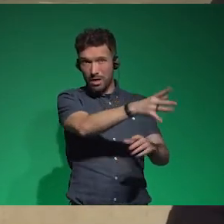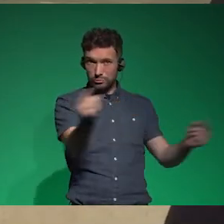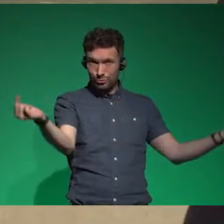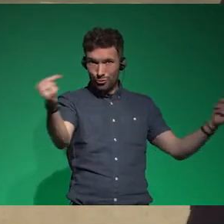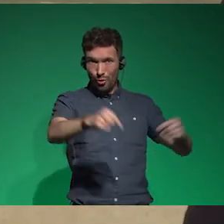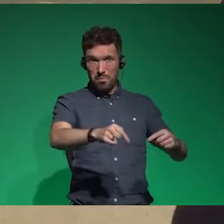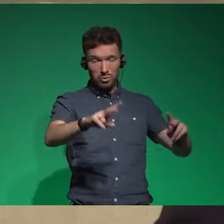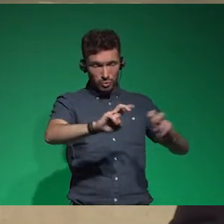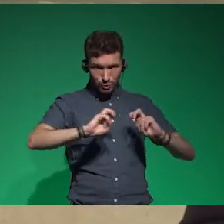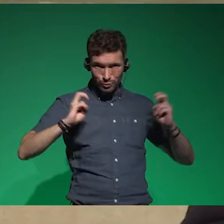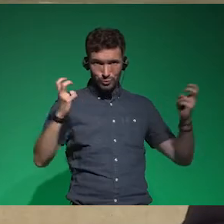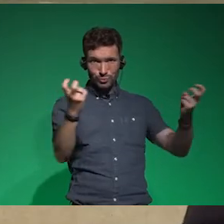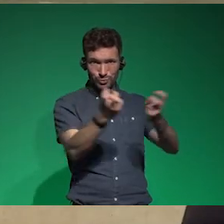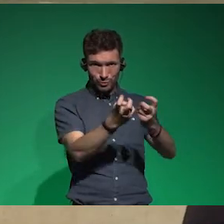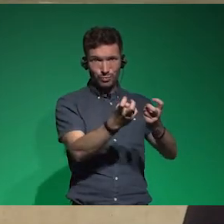are already